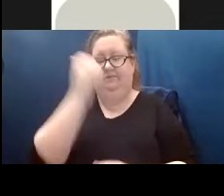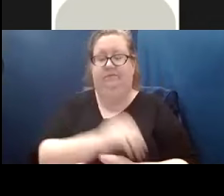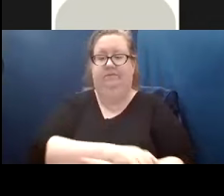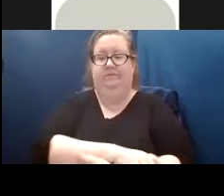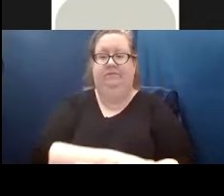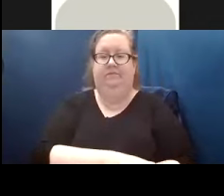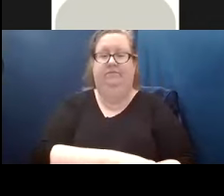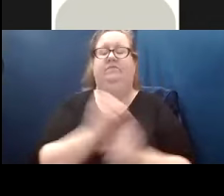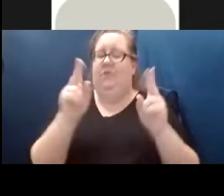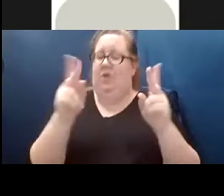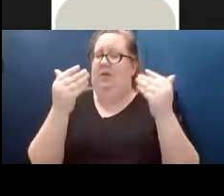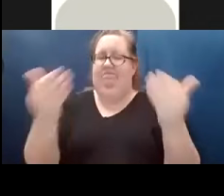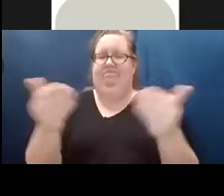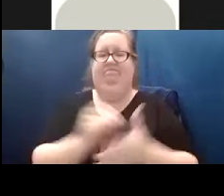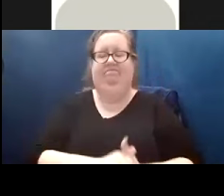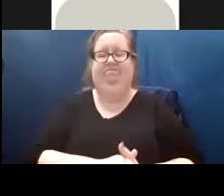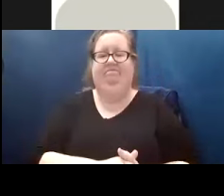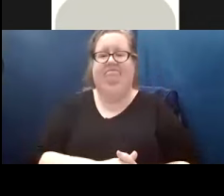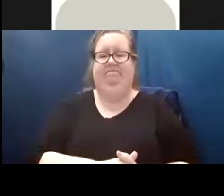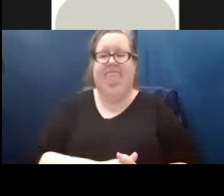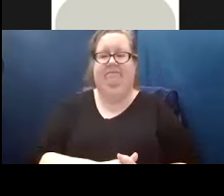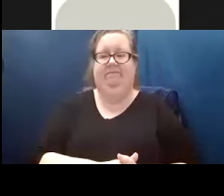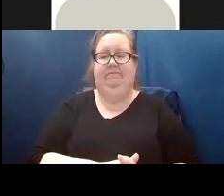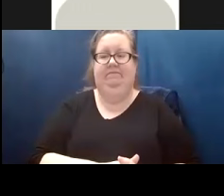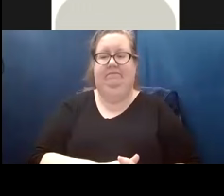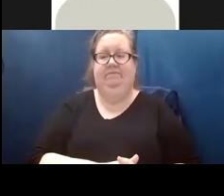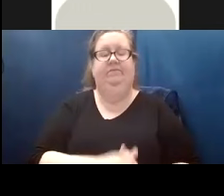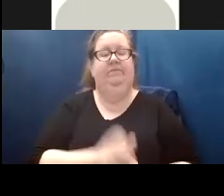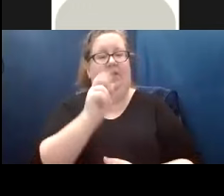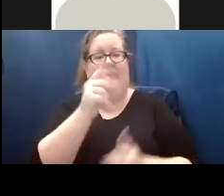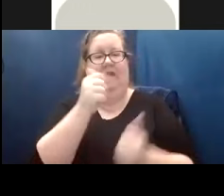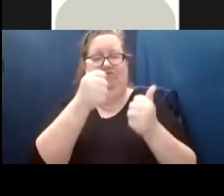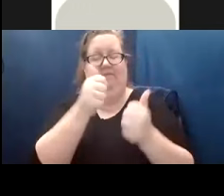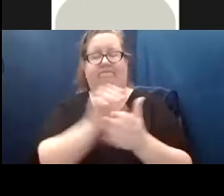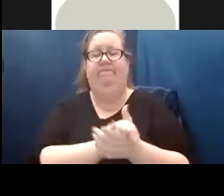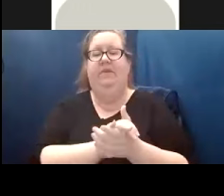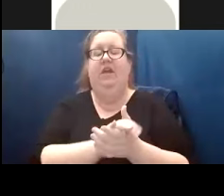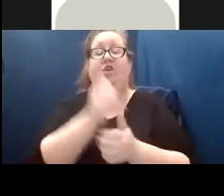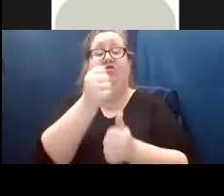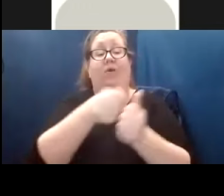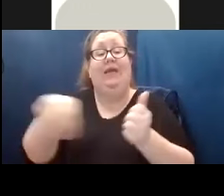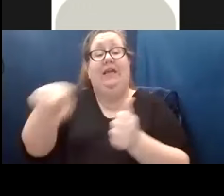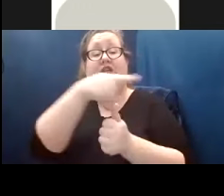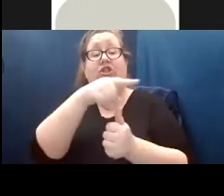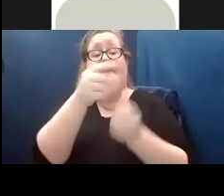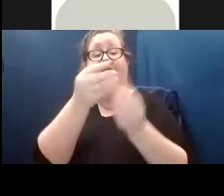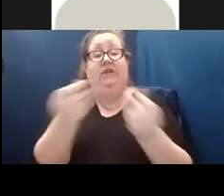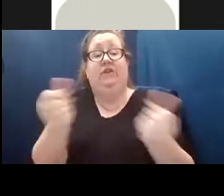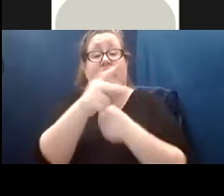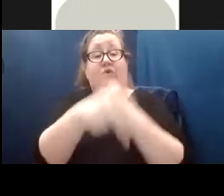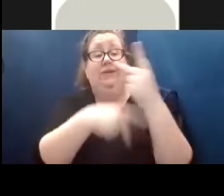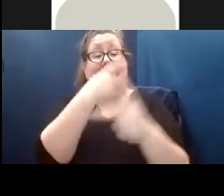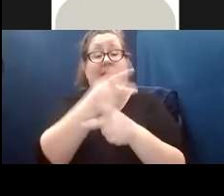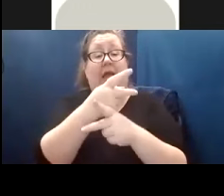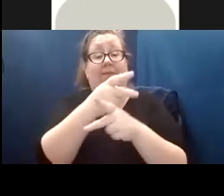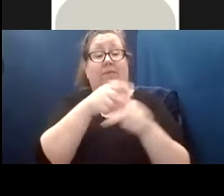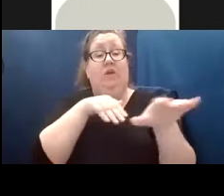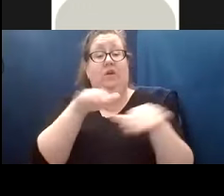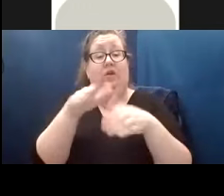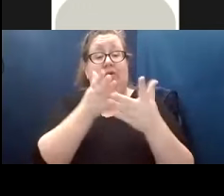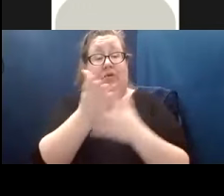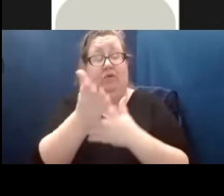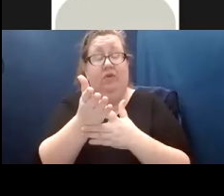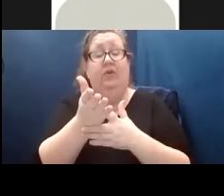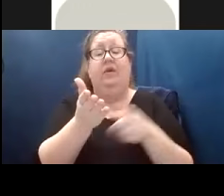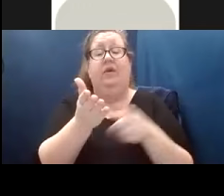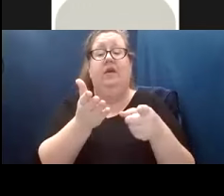All right, we're all set. Thank you. Great. So for each of these solution types that we'll be walking through, even across